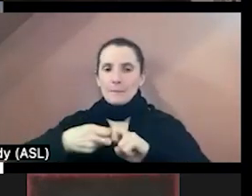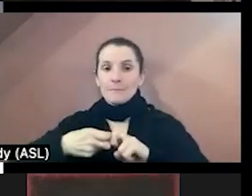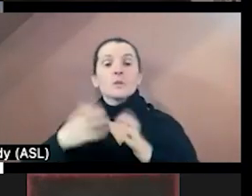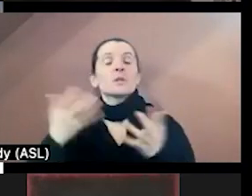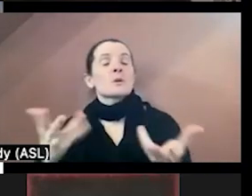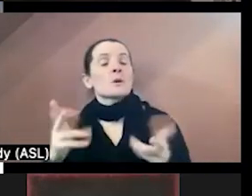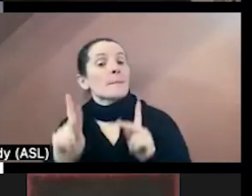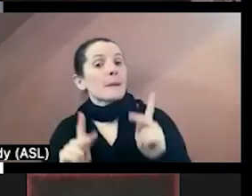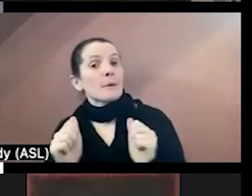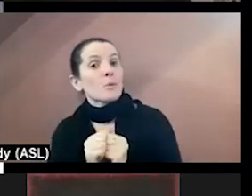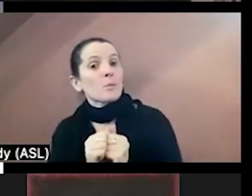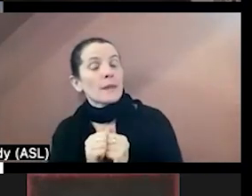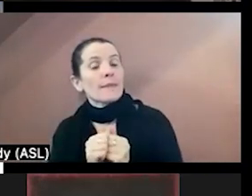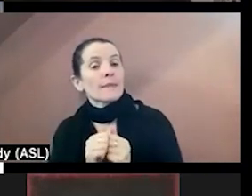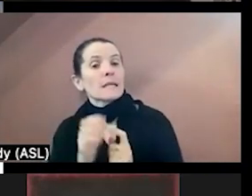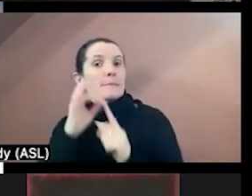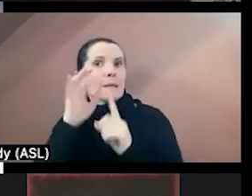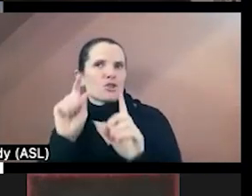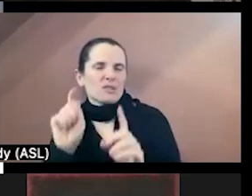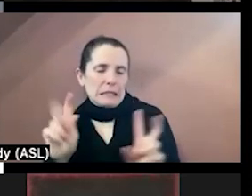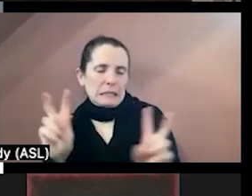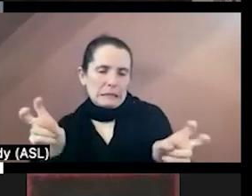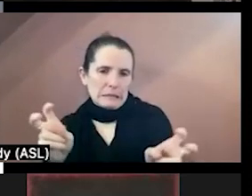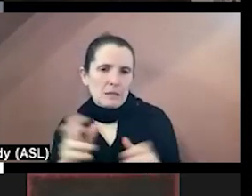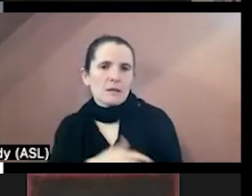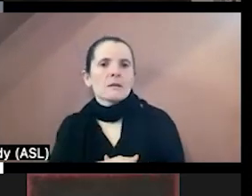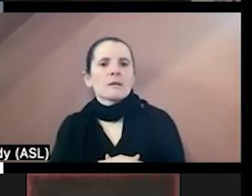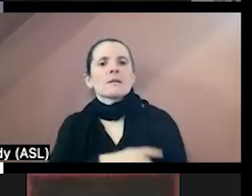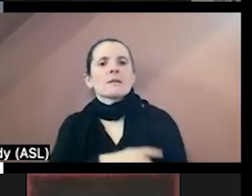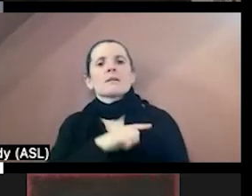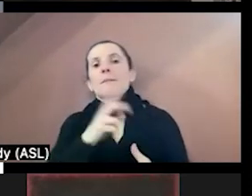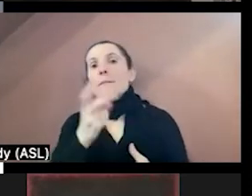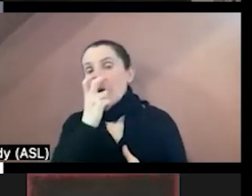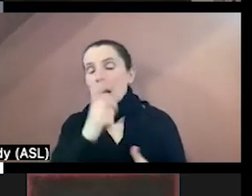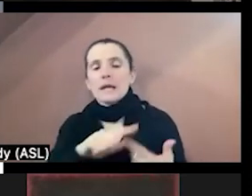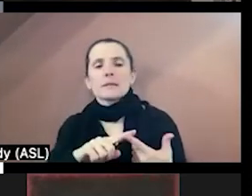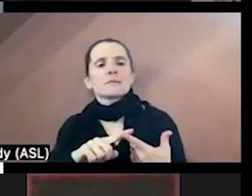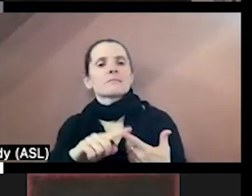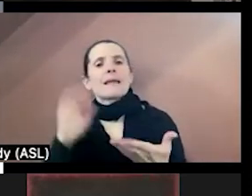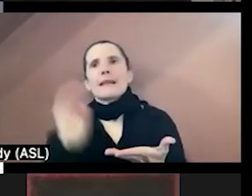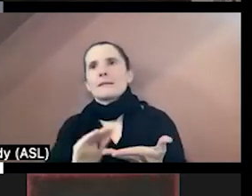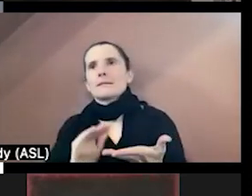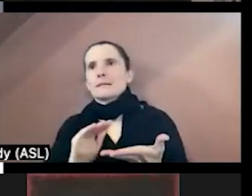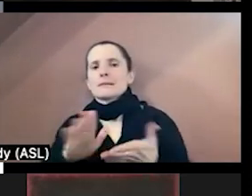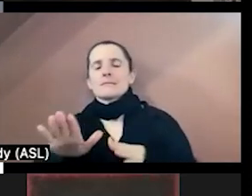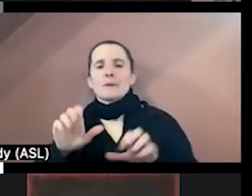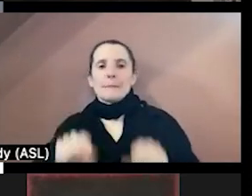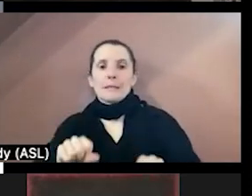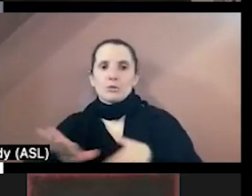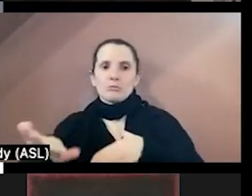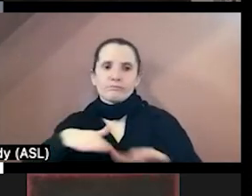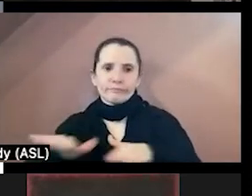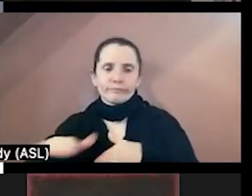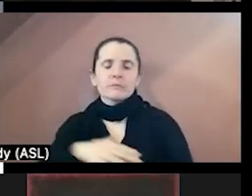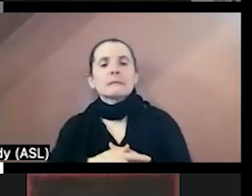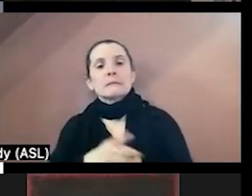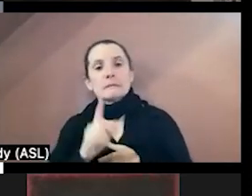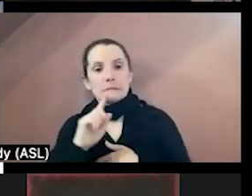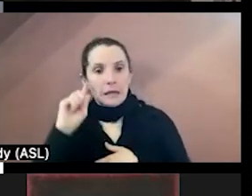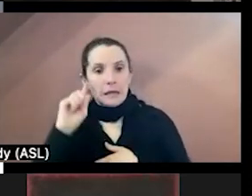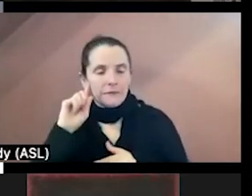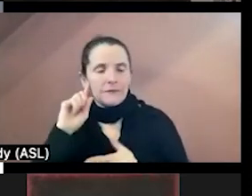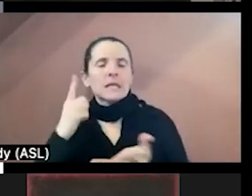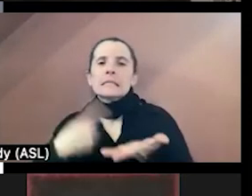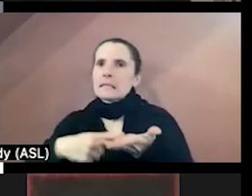even people with reduced mobility or deaf people, have some troubles traveling independently from other people,